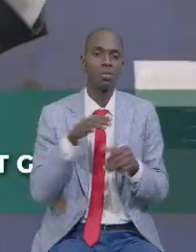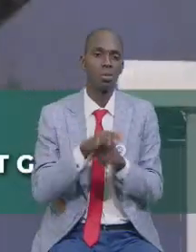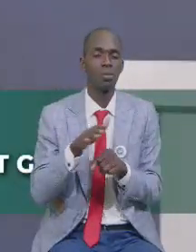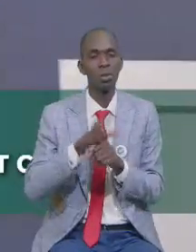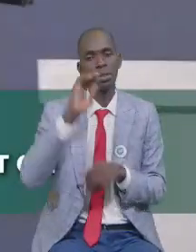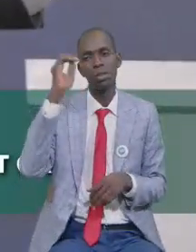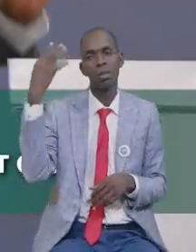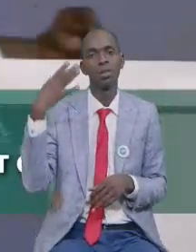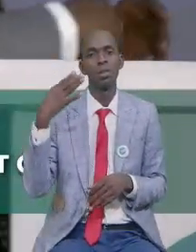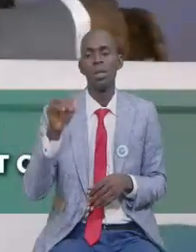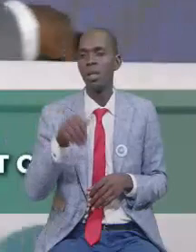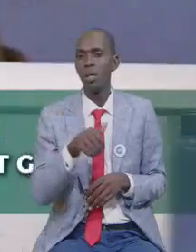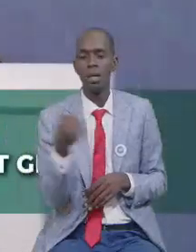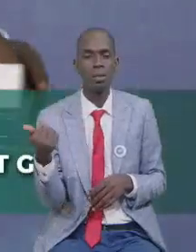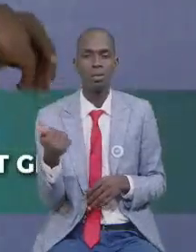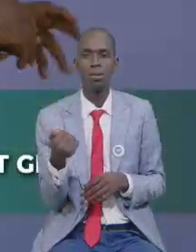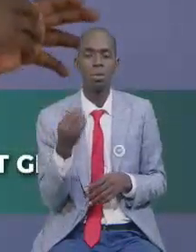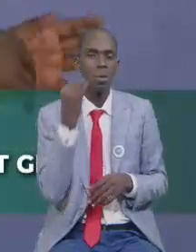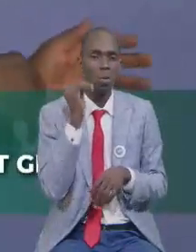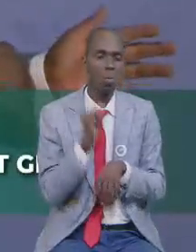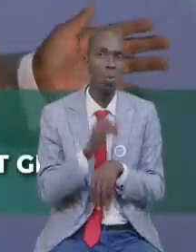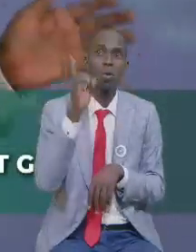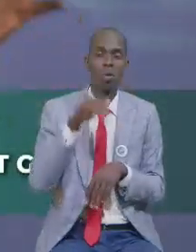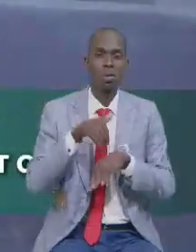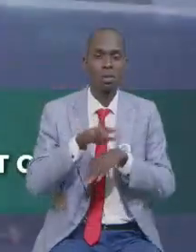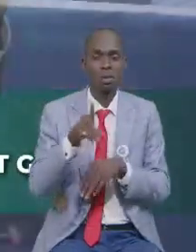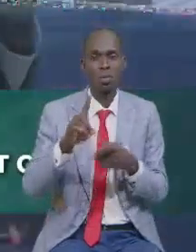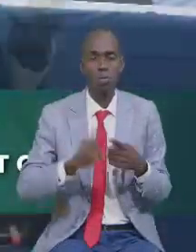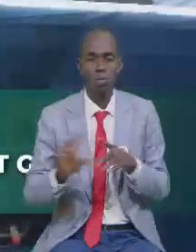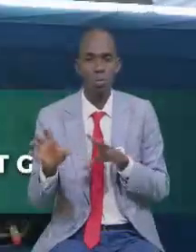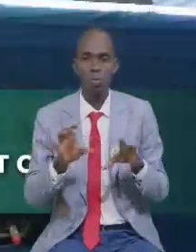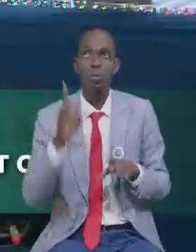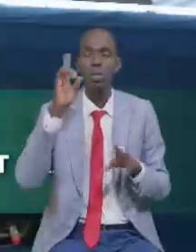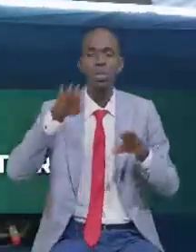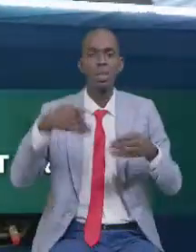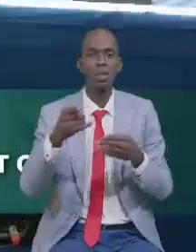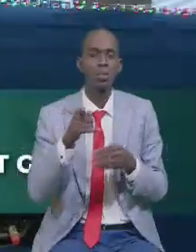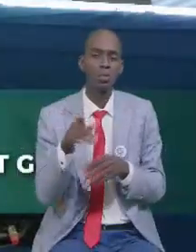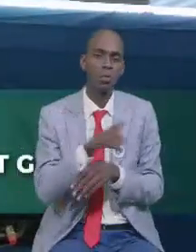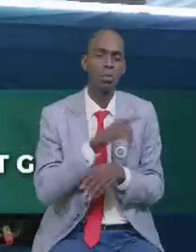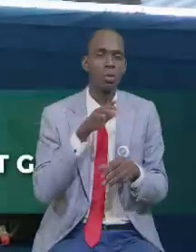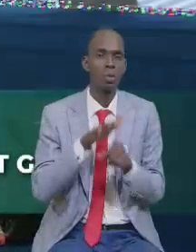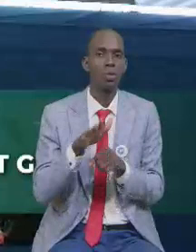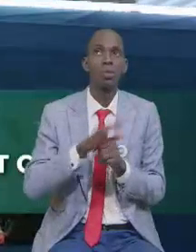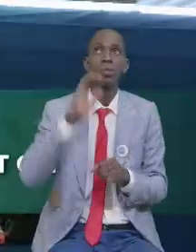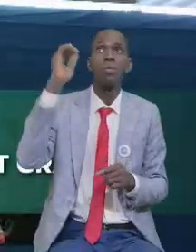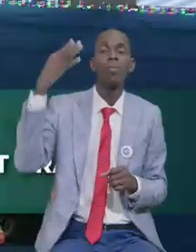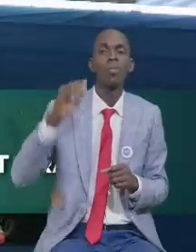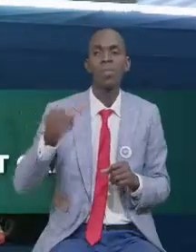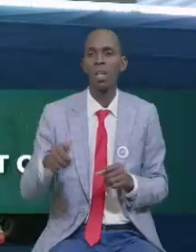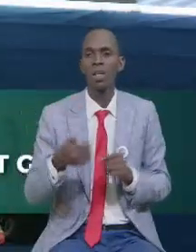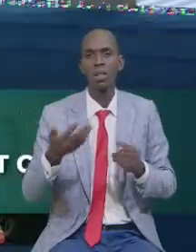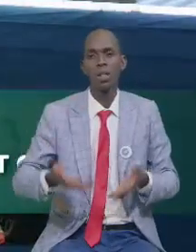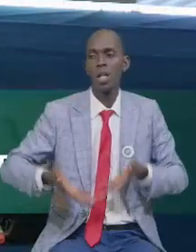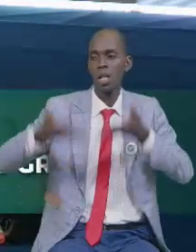Any errand God sends you, He gives sufficient grace. Any load He wants you